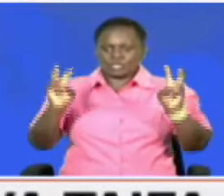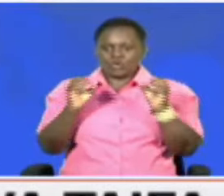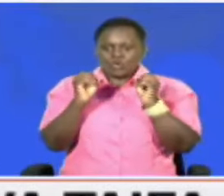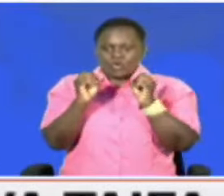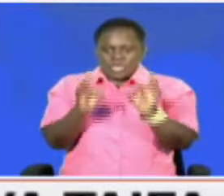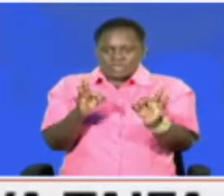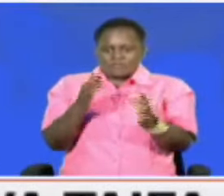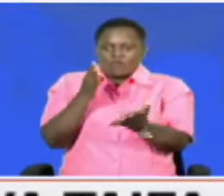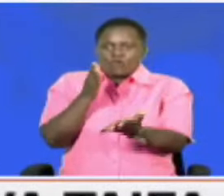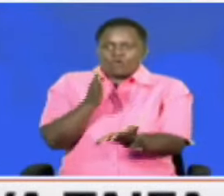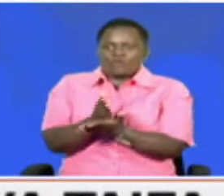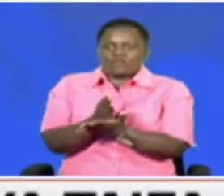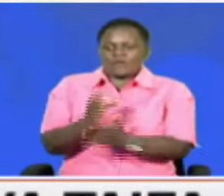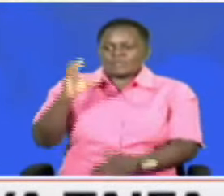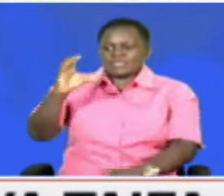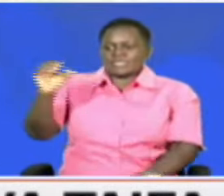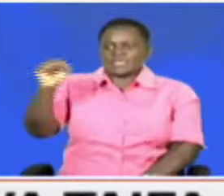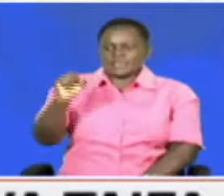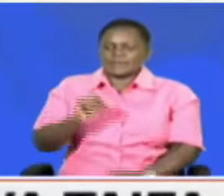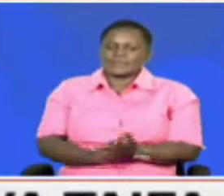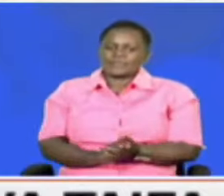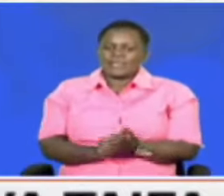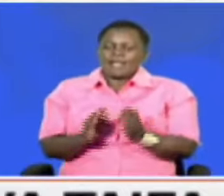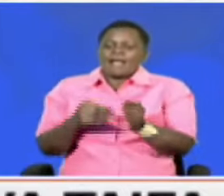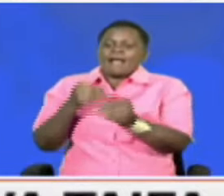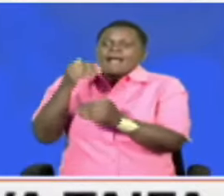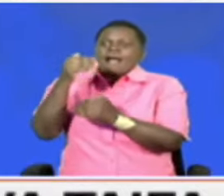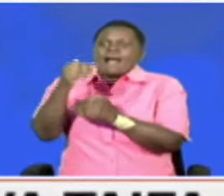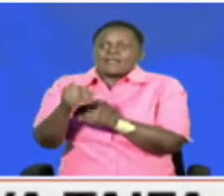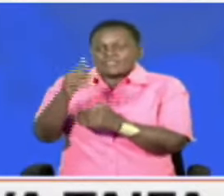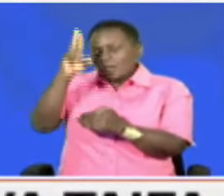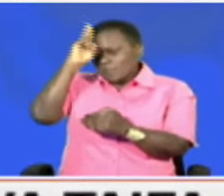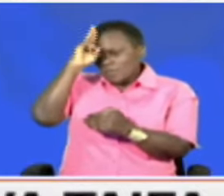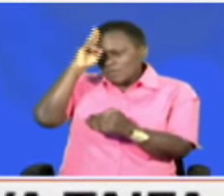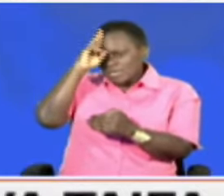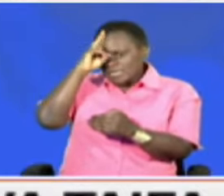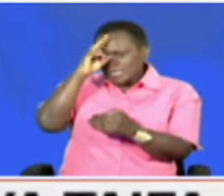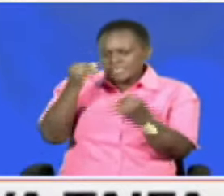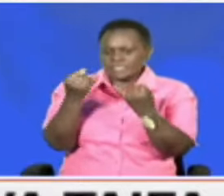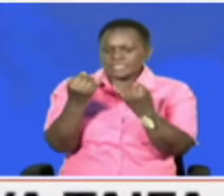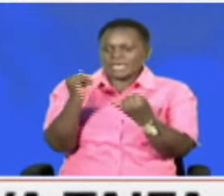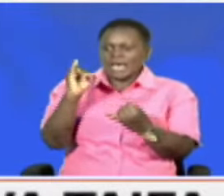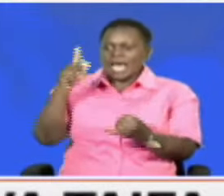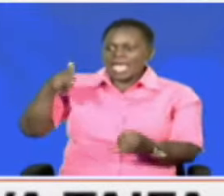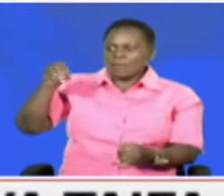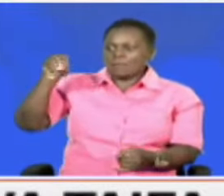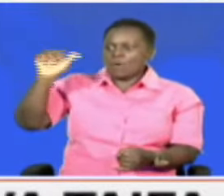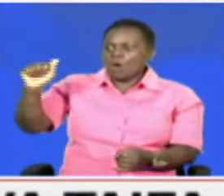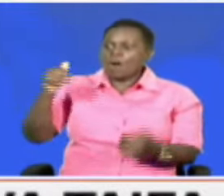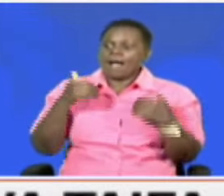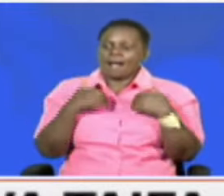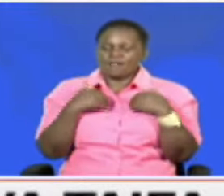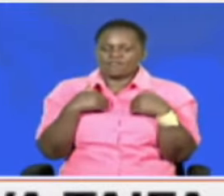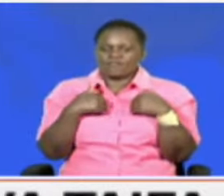iwapo ataidhinishwa kuwa waziri. Even beyond the police having independent operational command,